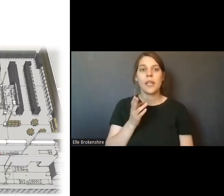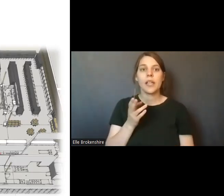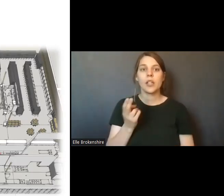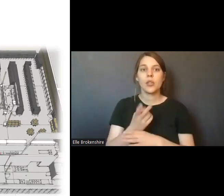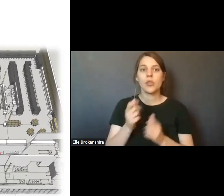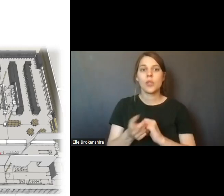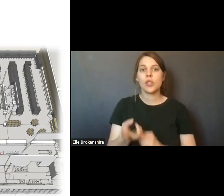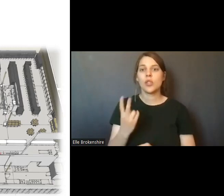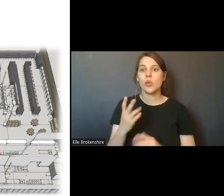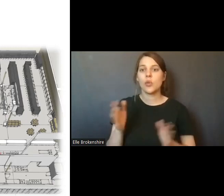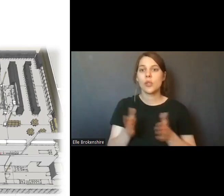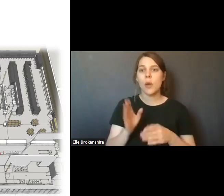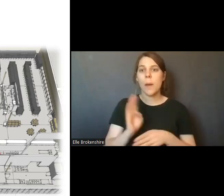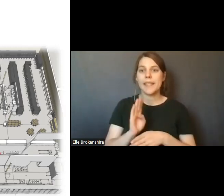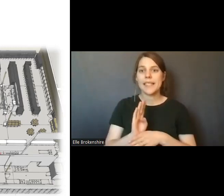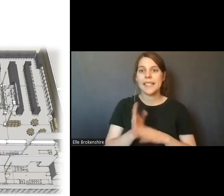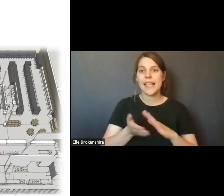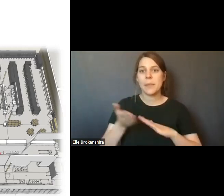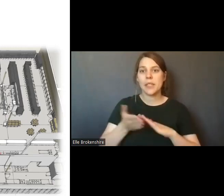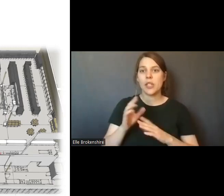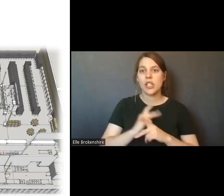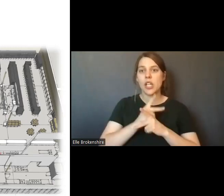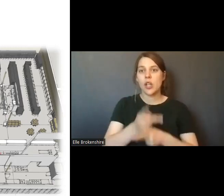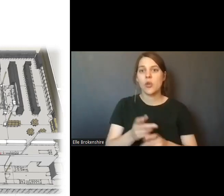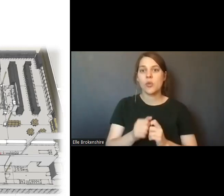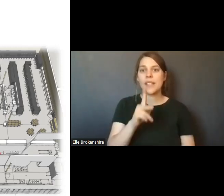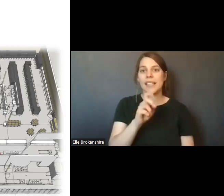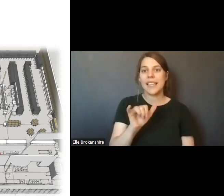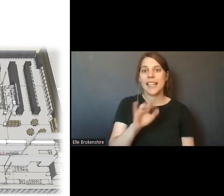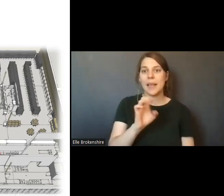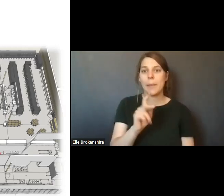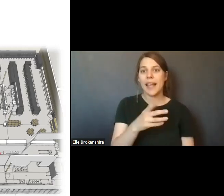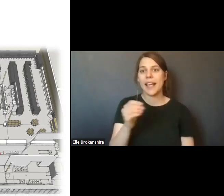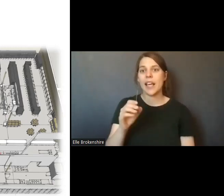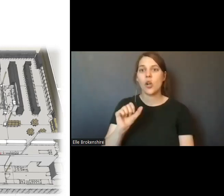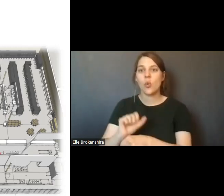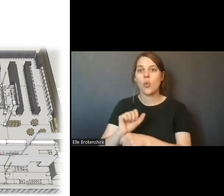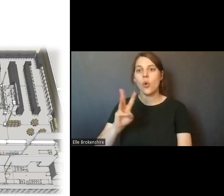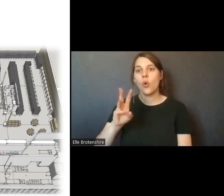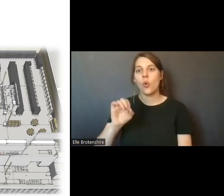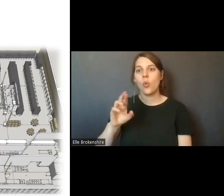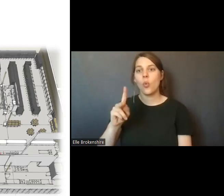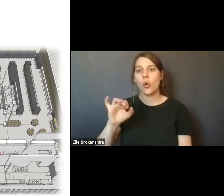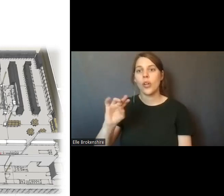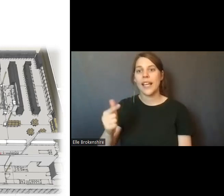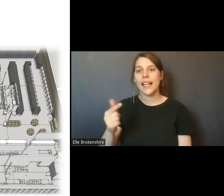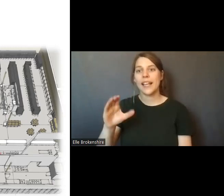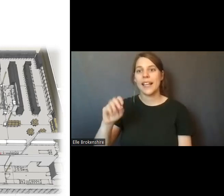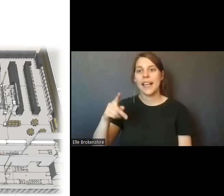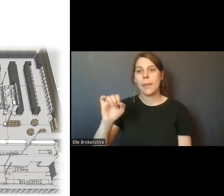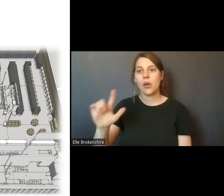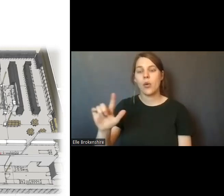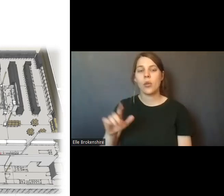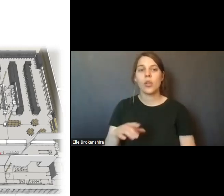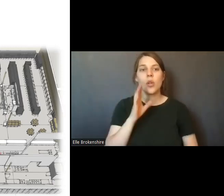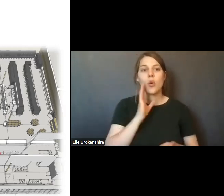business administration loans with Key Bank for working capital. There's going to be a Key Bank mortgage for the purchase of the property, and there's